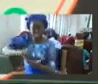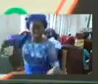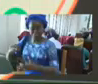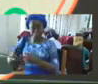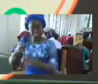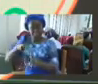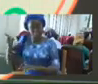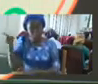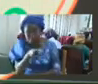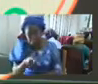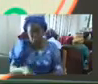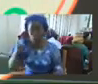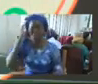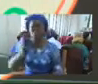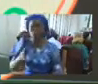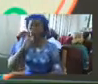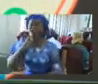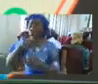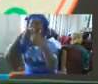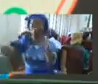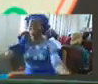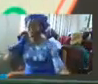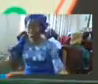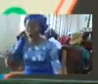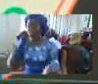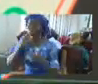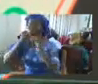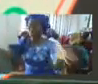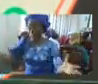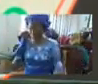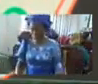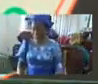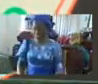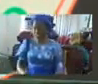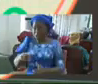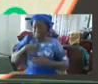left. So if you are listening to me and